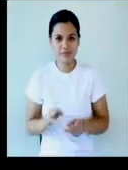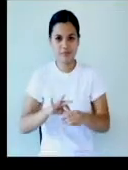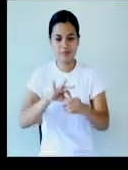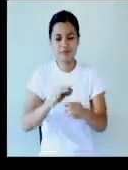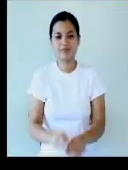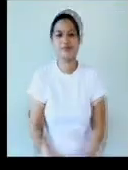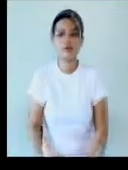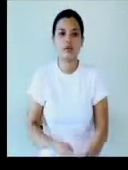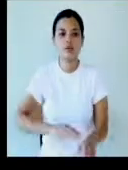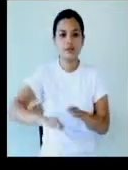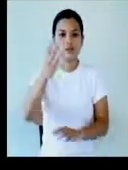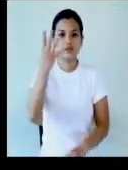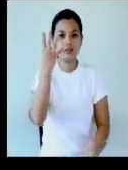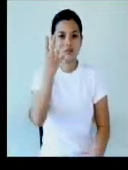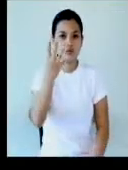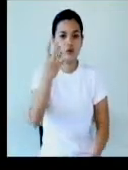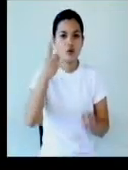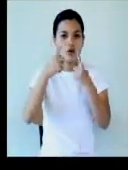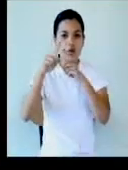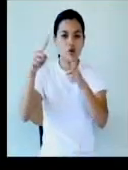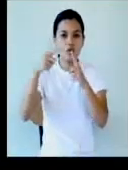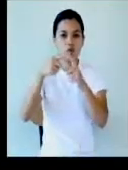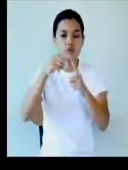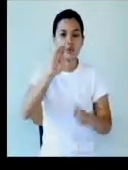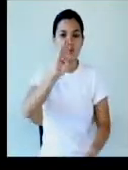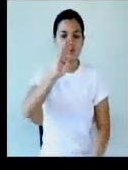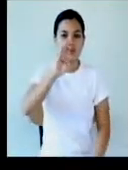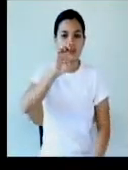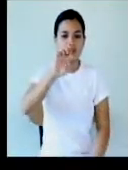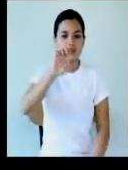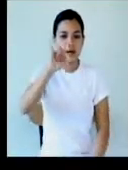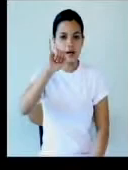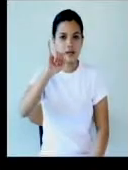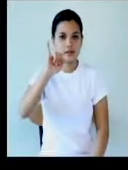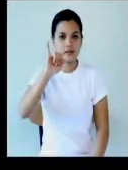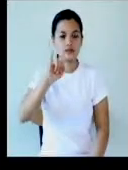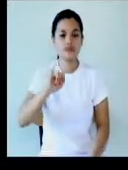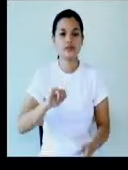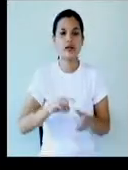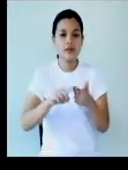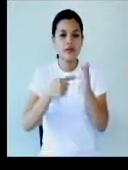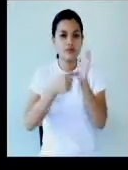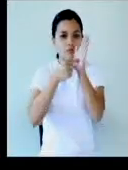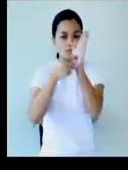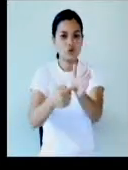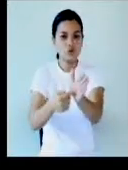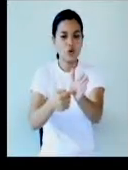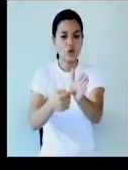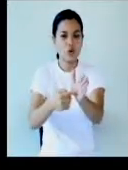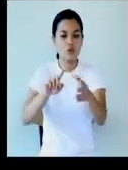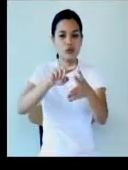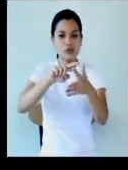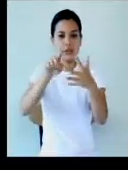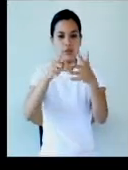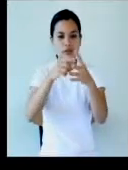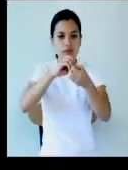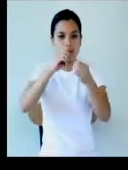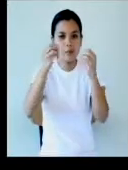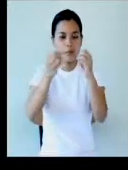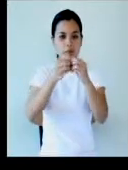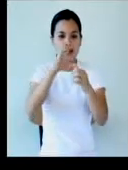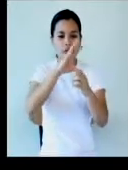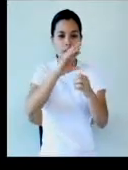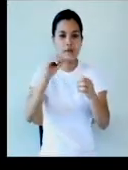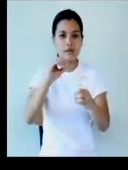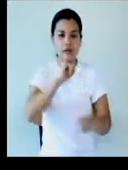precinct. Step 4. Go to the Board of Election Inspectors, or BEIs, to present your precinct and sequence number, along